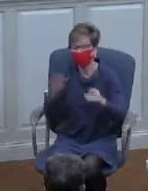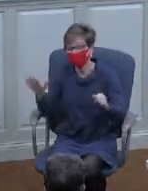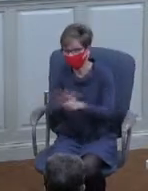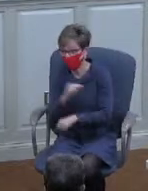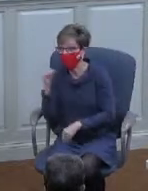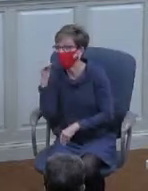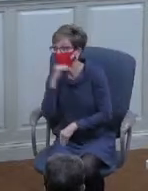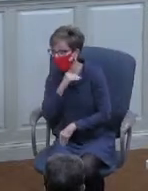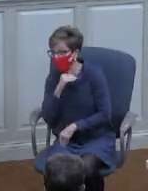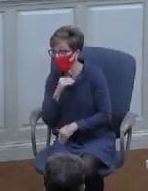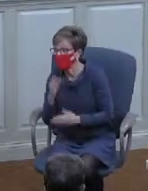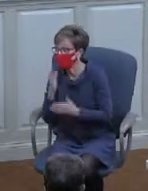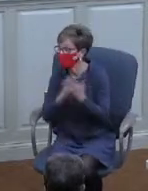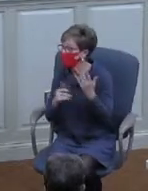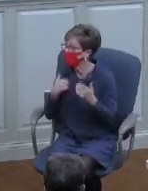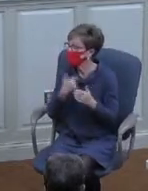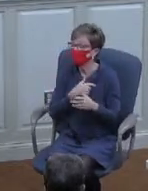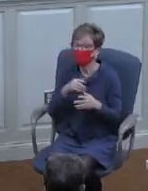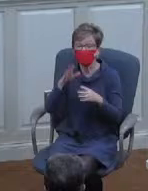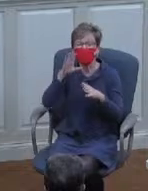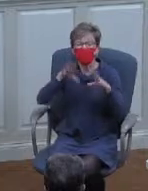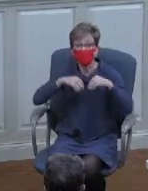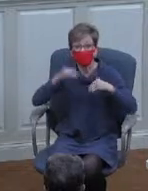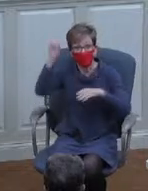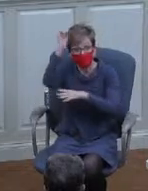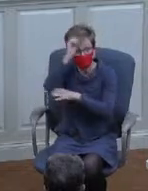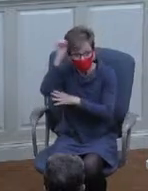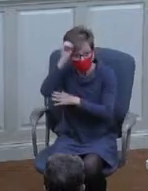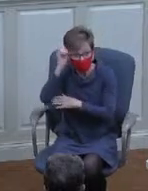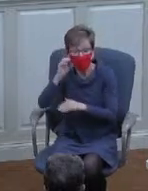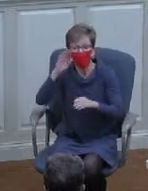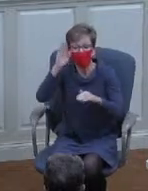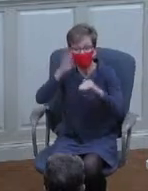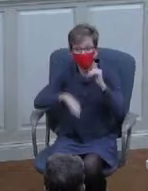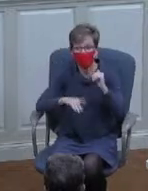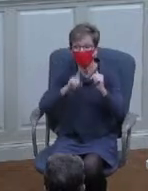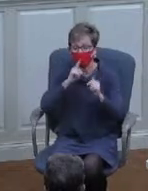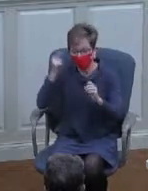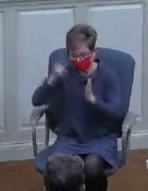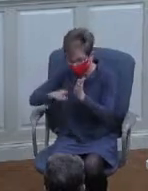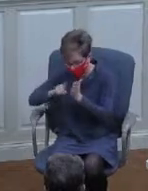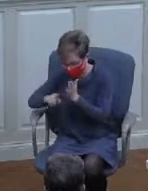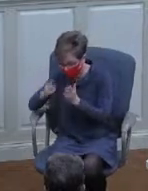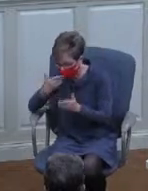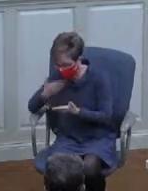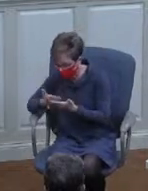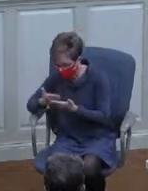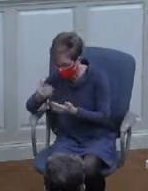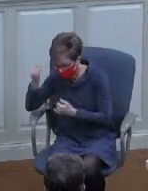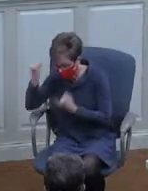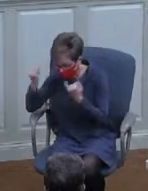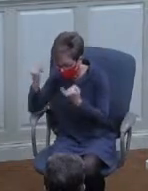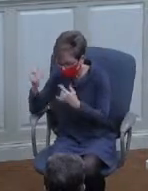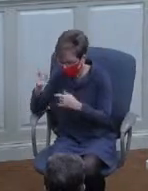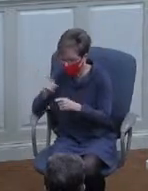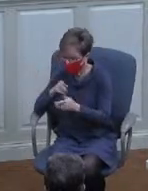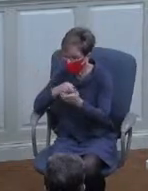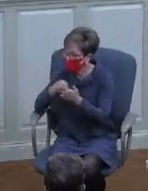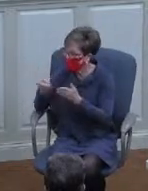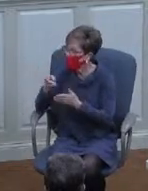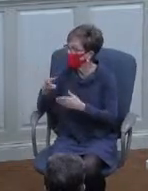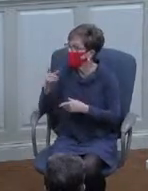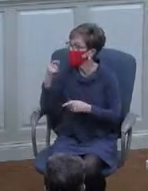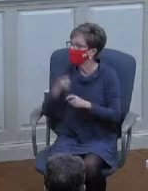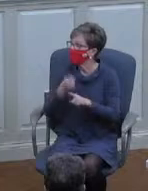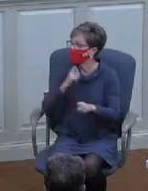us to manipulate public opinion out of self-interest rather than the public good. Intent on our personal freedom and